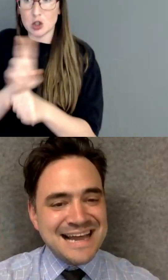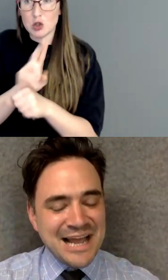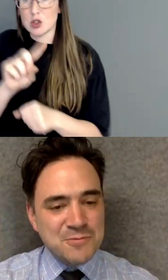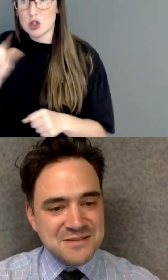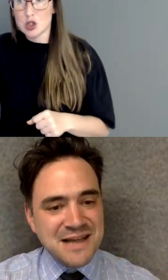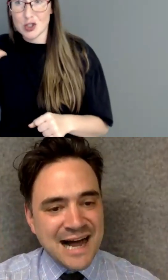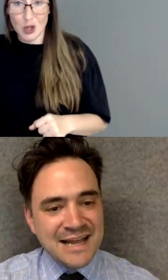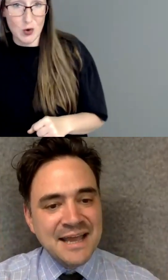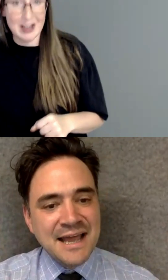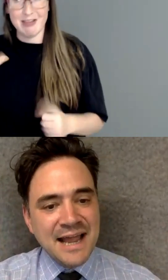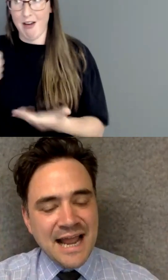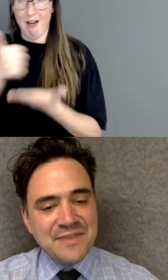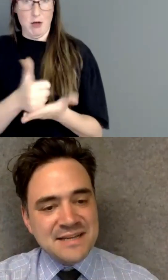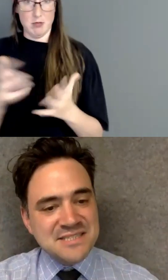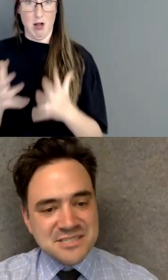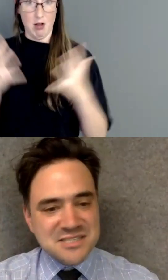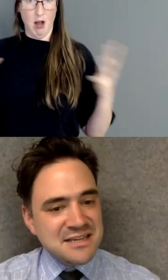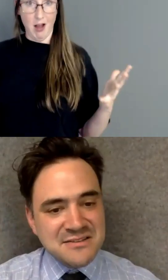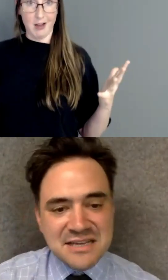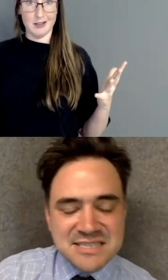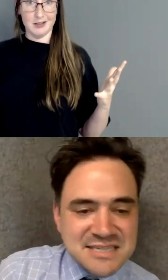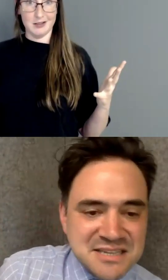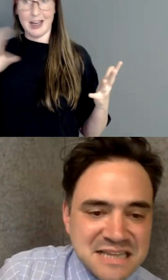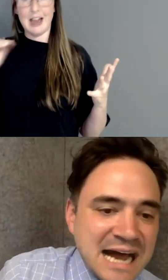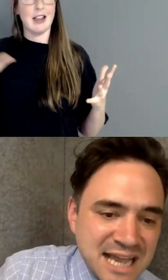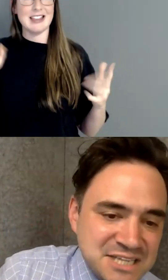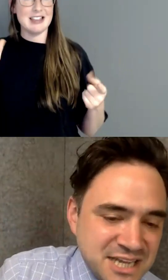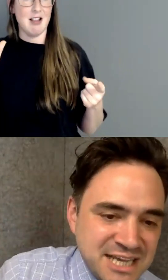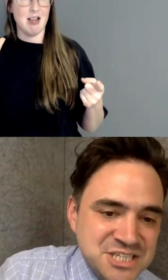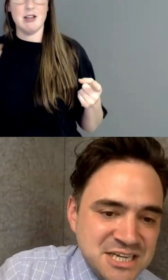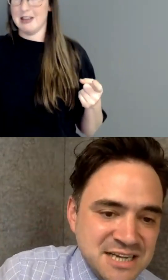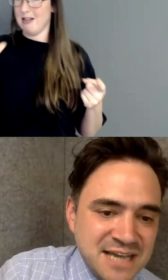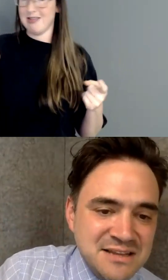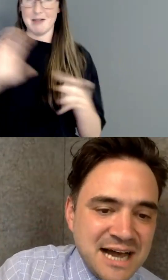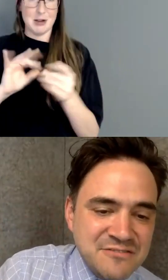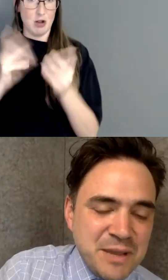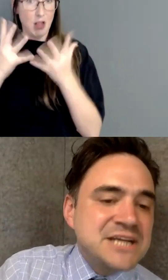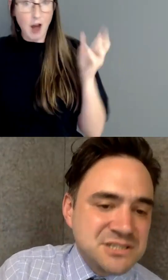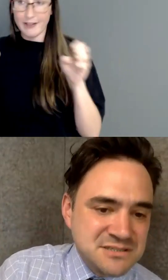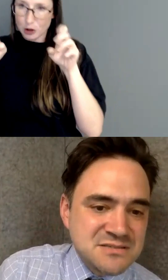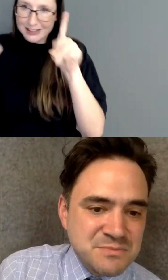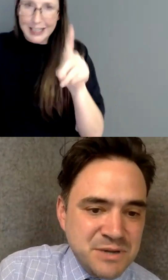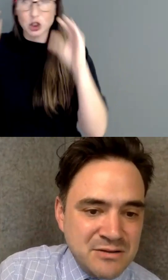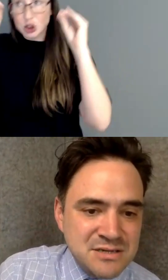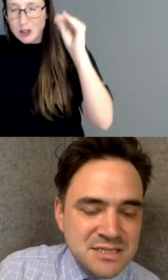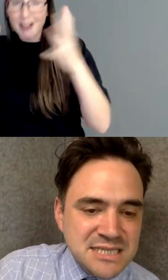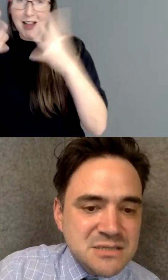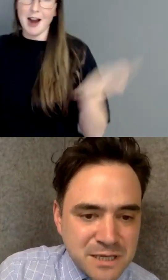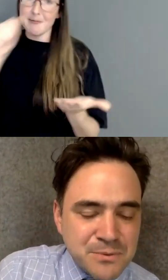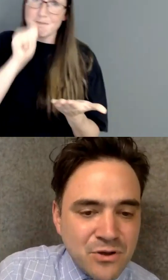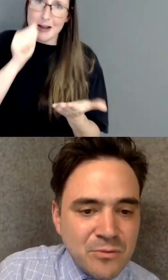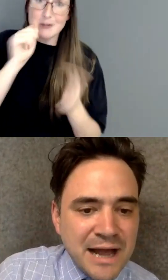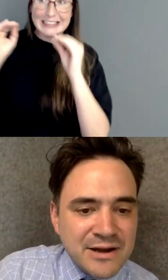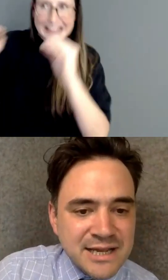that helps a lot. And then it's just like Elon said, it's a lot of education and a lot of patience about